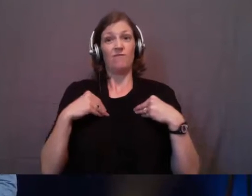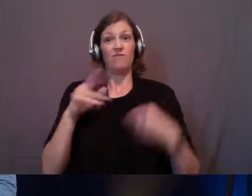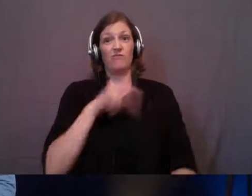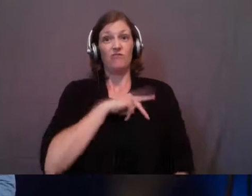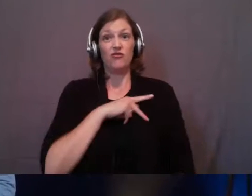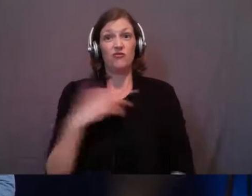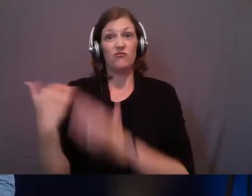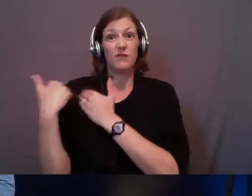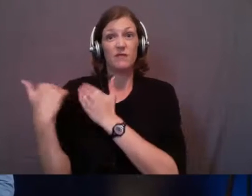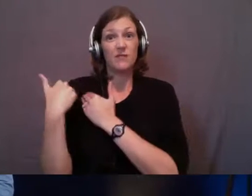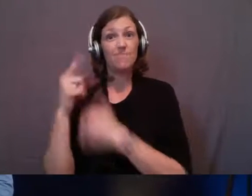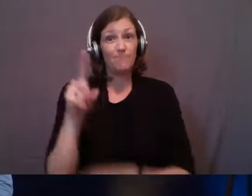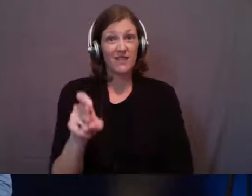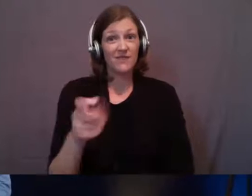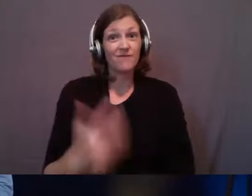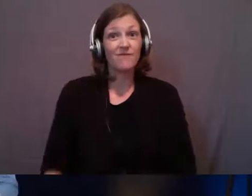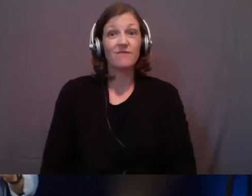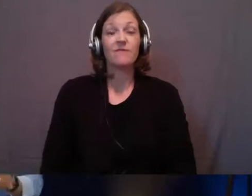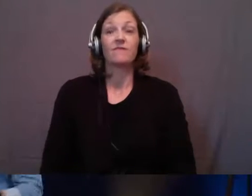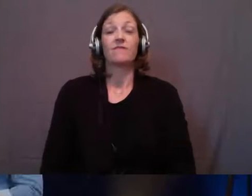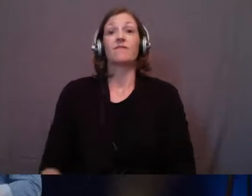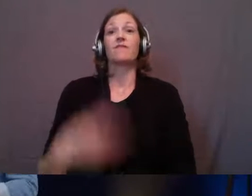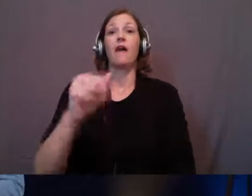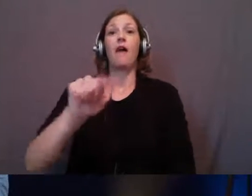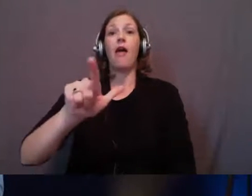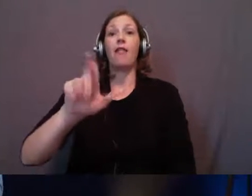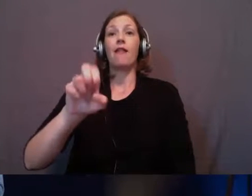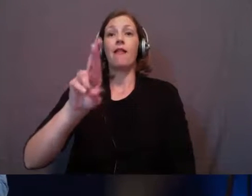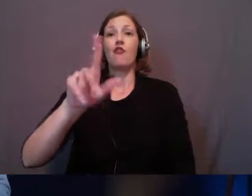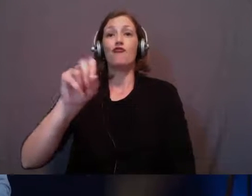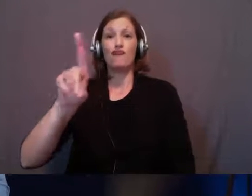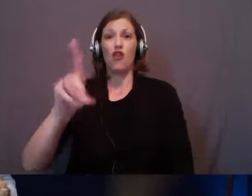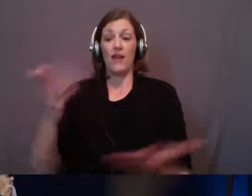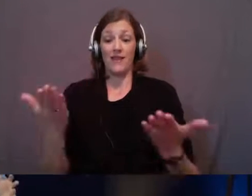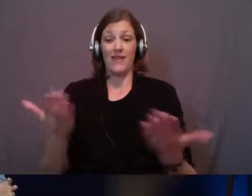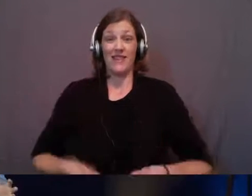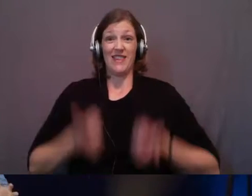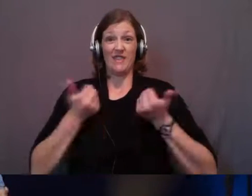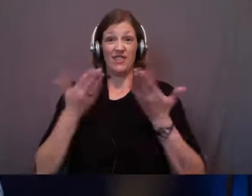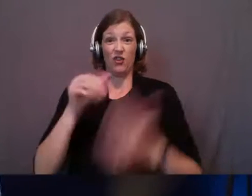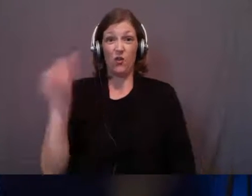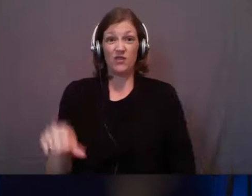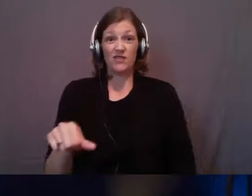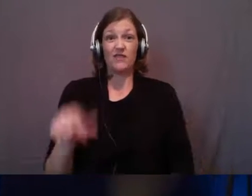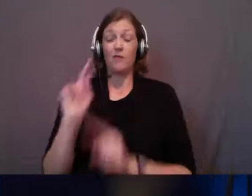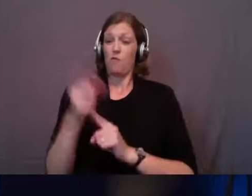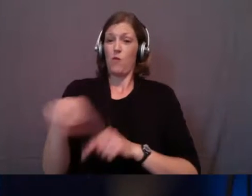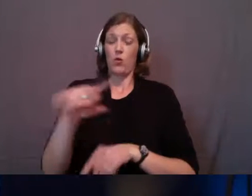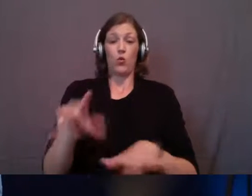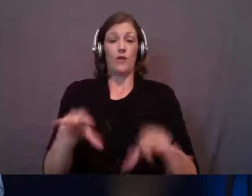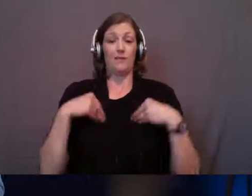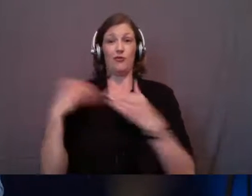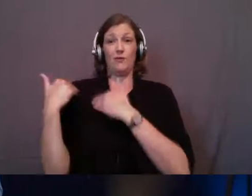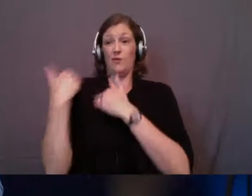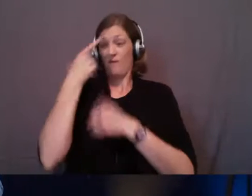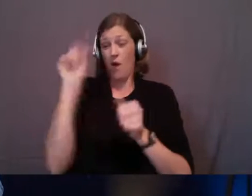responsibility. Hal Elrod, who lives in Austin, says this: the moment you take responsibility for everything in your life